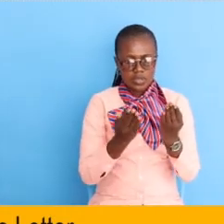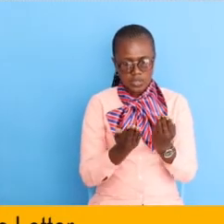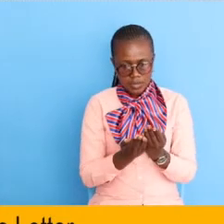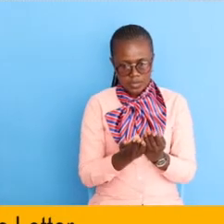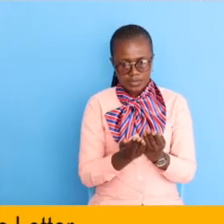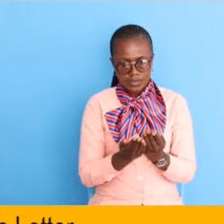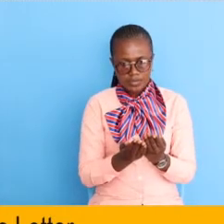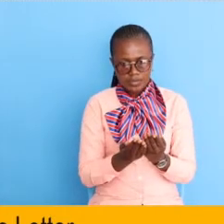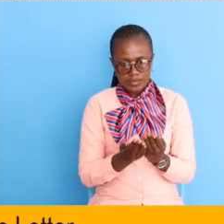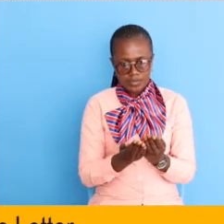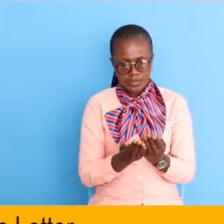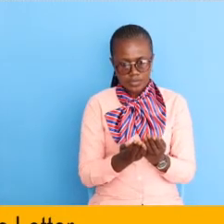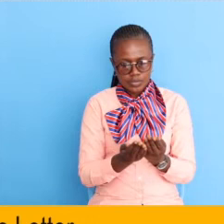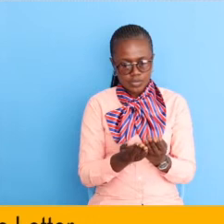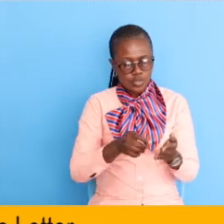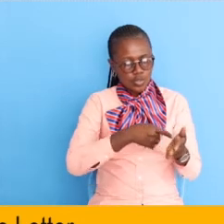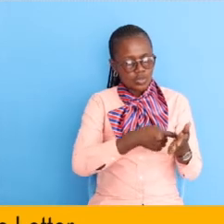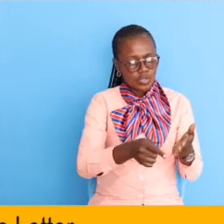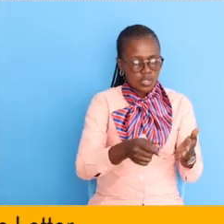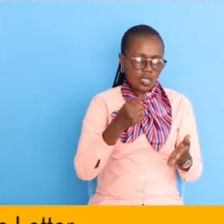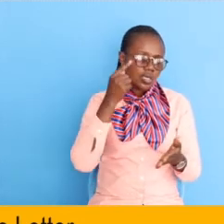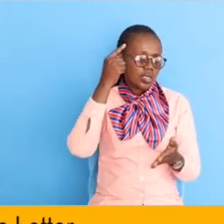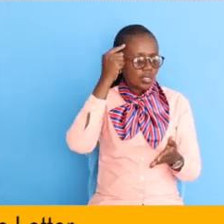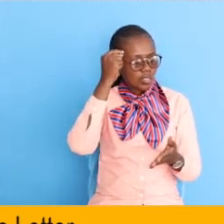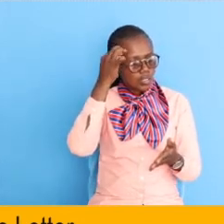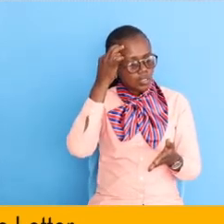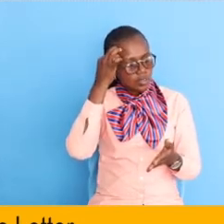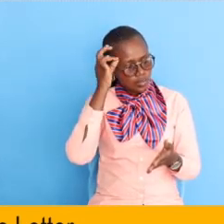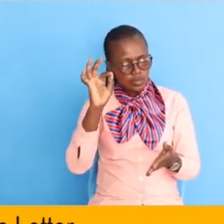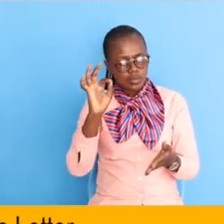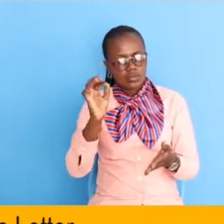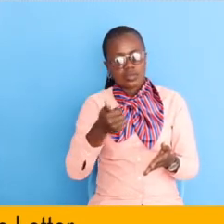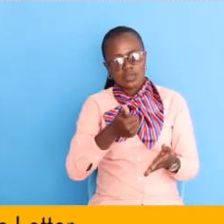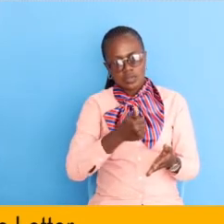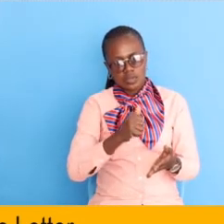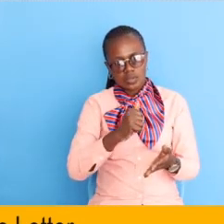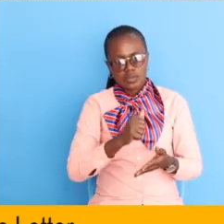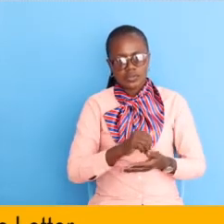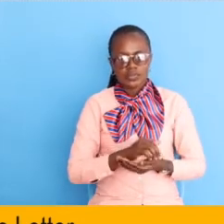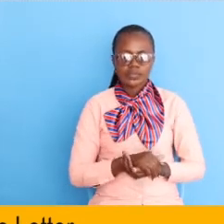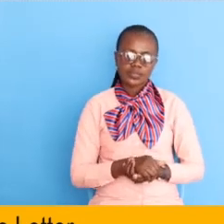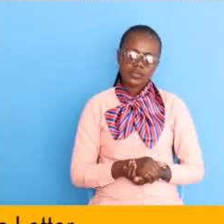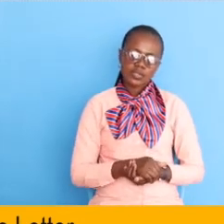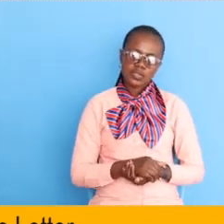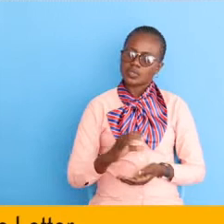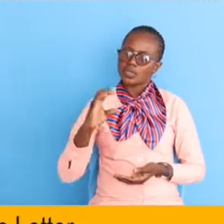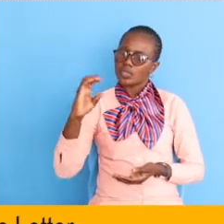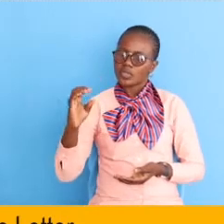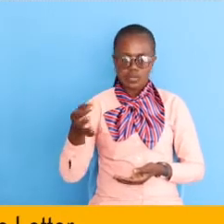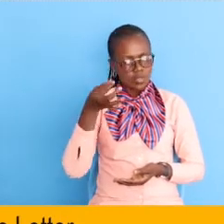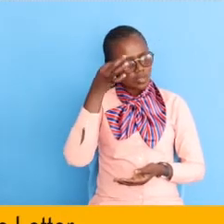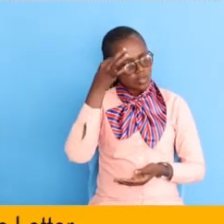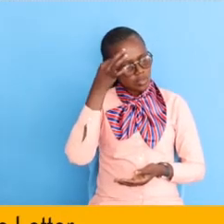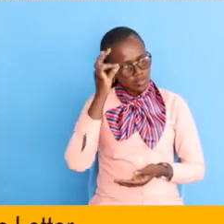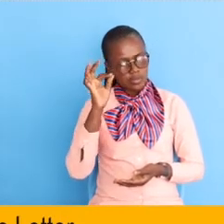Now, what you're supposed to do, my dear students, is to read and try to understand what is the demand of